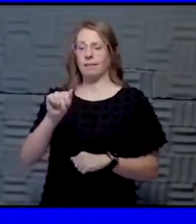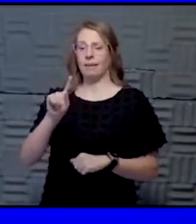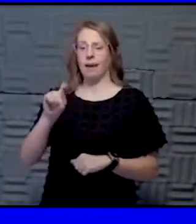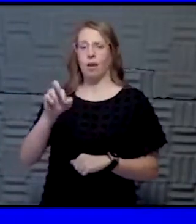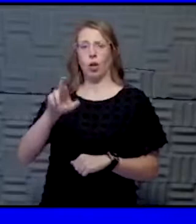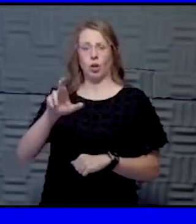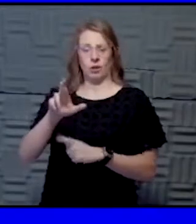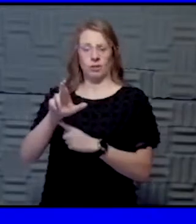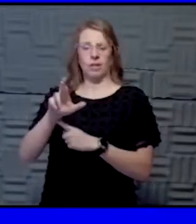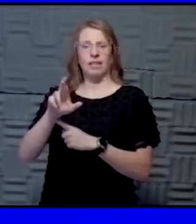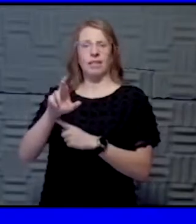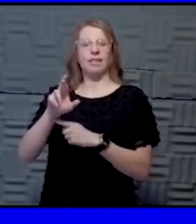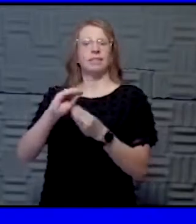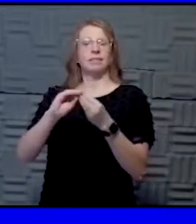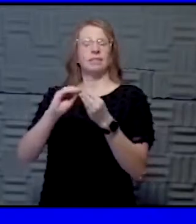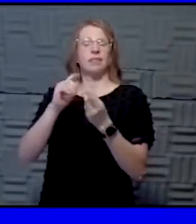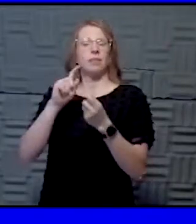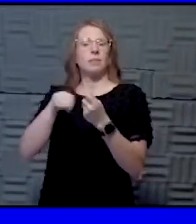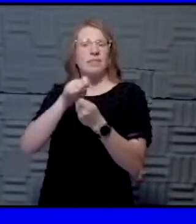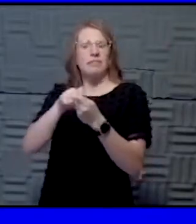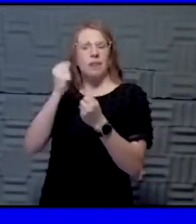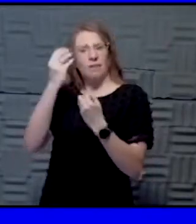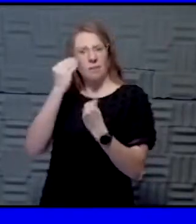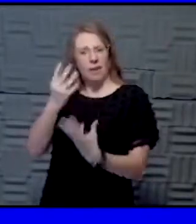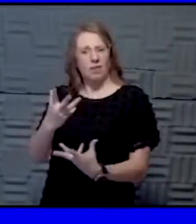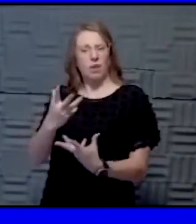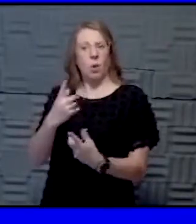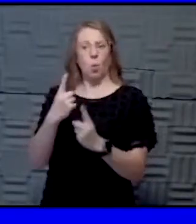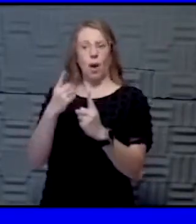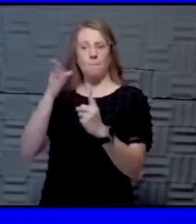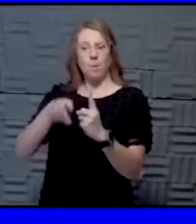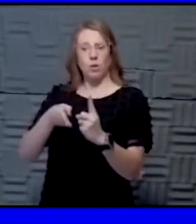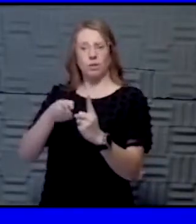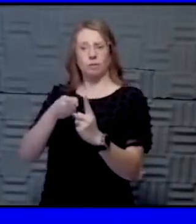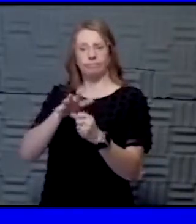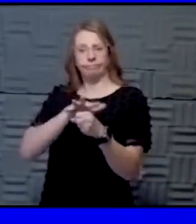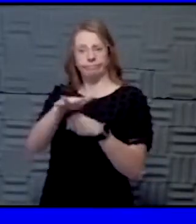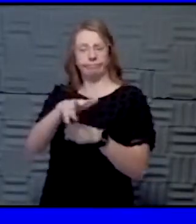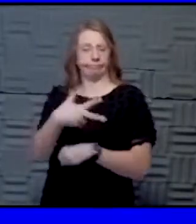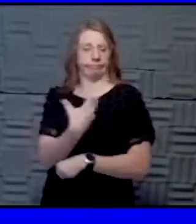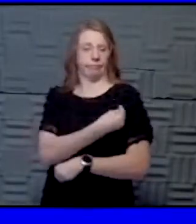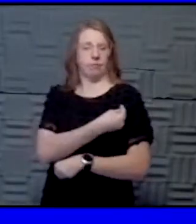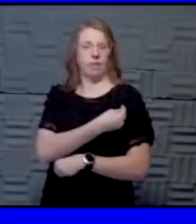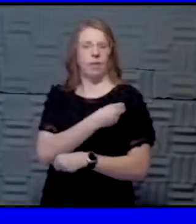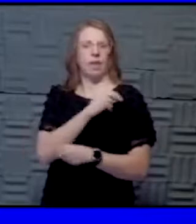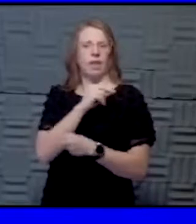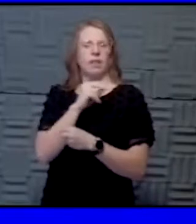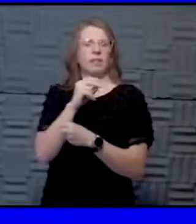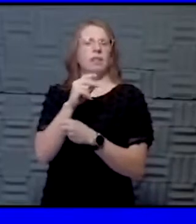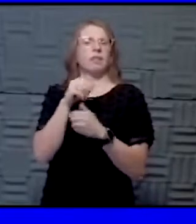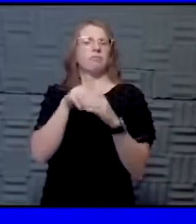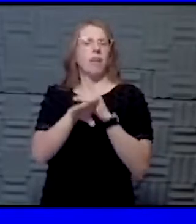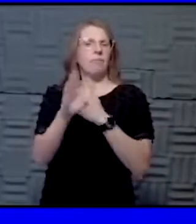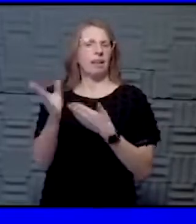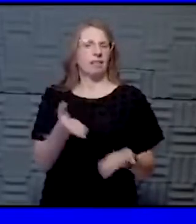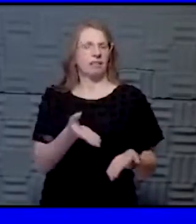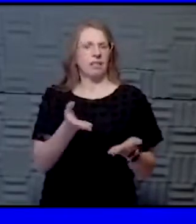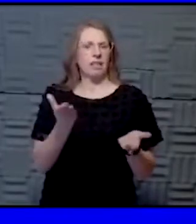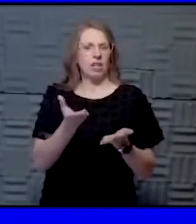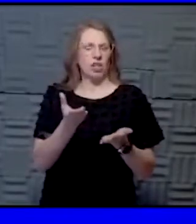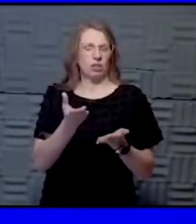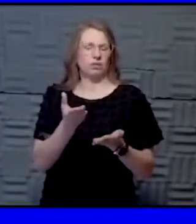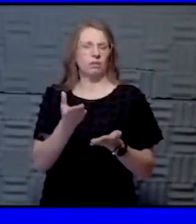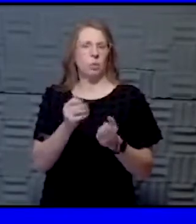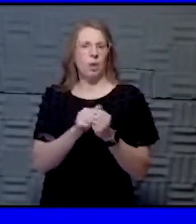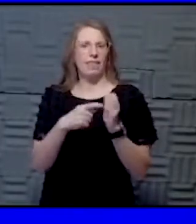of the demographics. We only have one person that was fully vaccinated and has been admitted with symptoms, and that was a